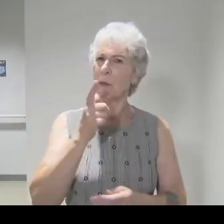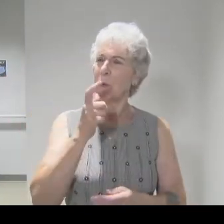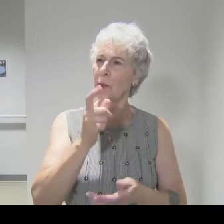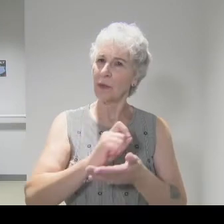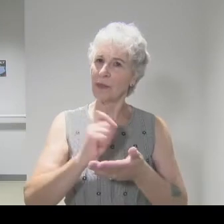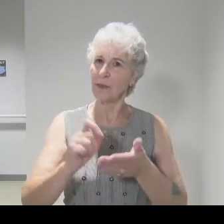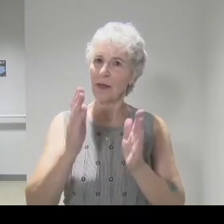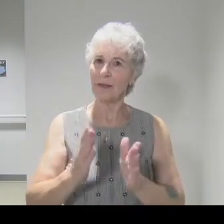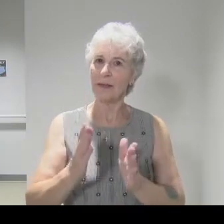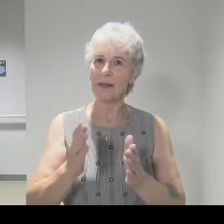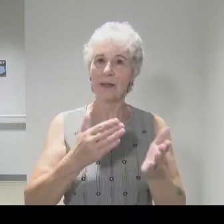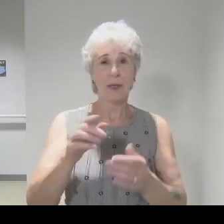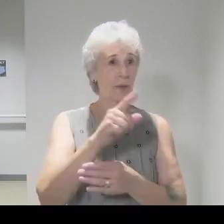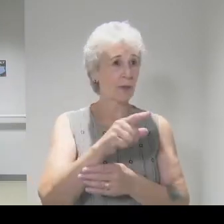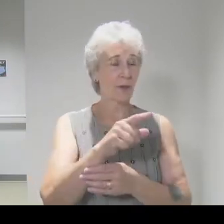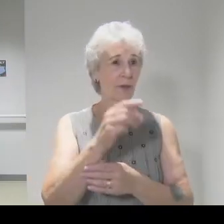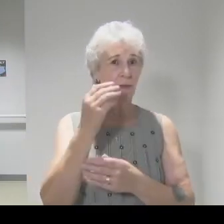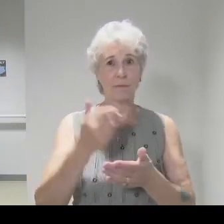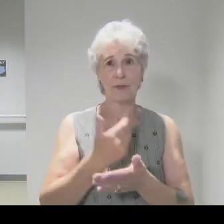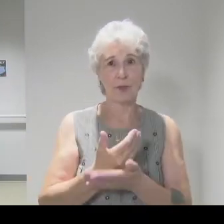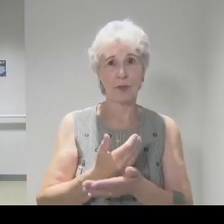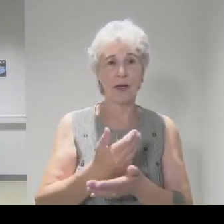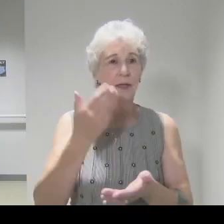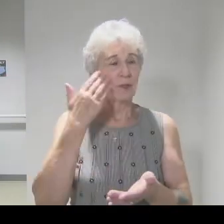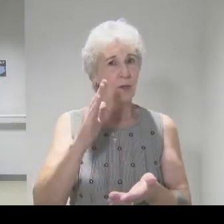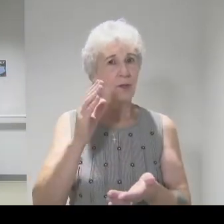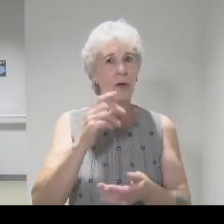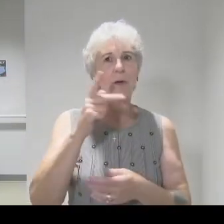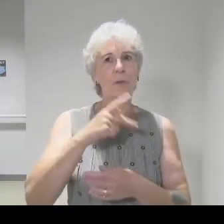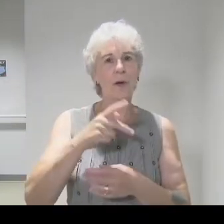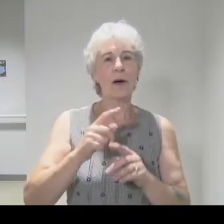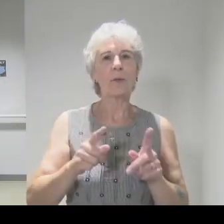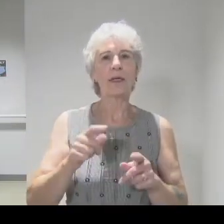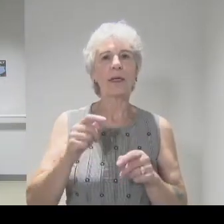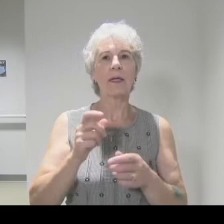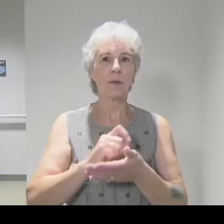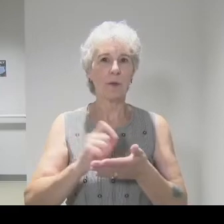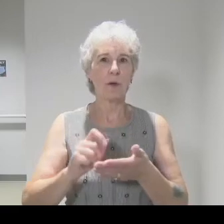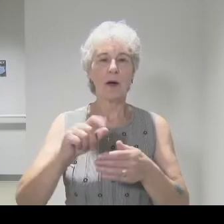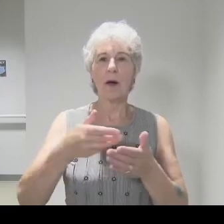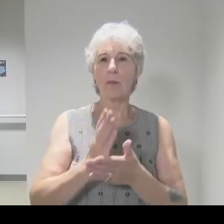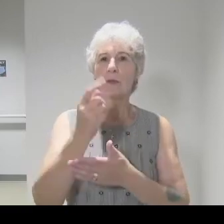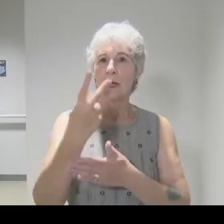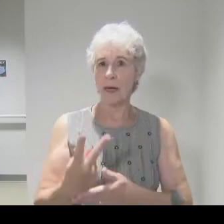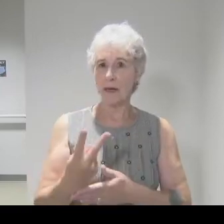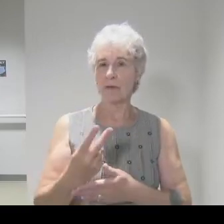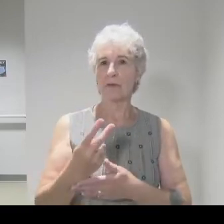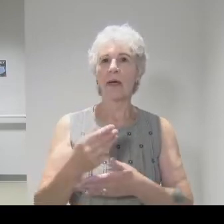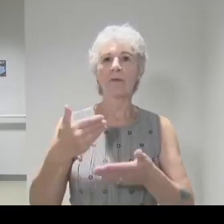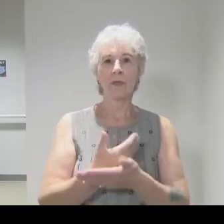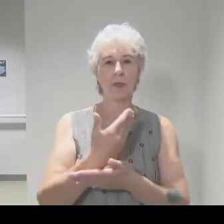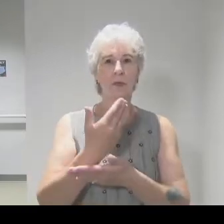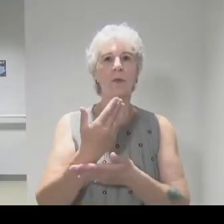Well, maybe you're a new Christian and you're not familiar with Paul, but Paul wrote almost half of the New Testament. He